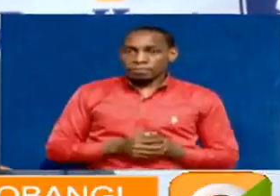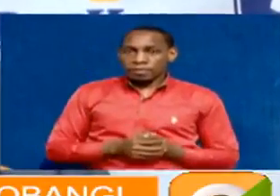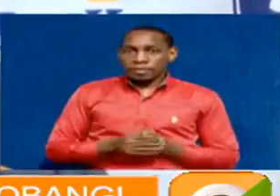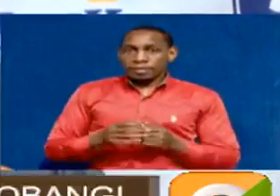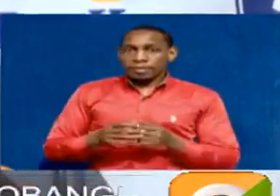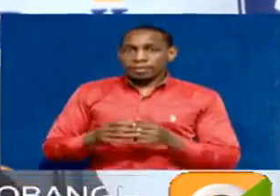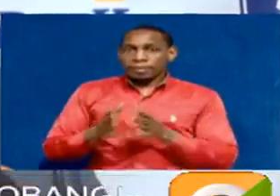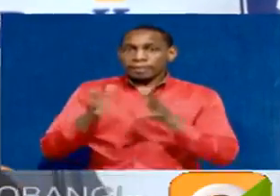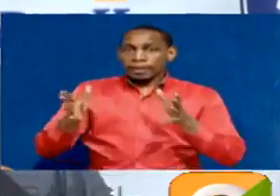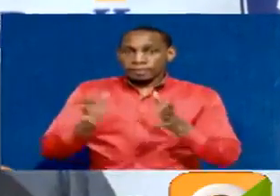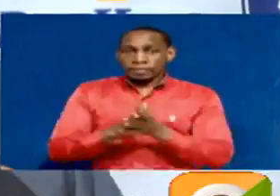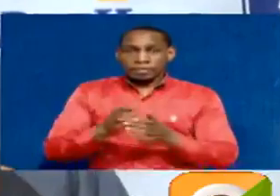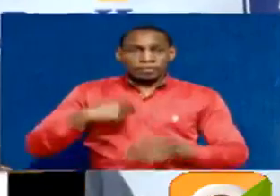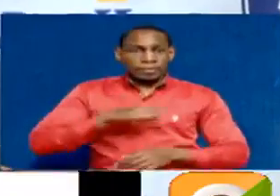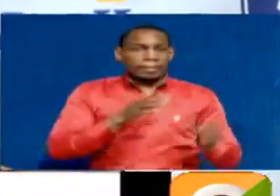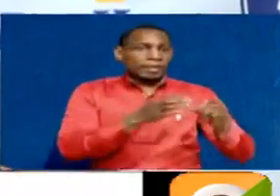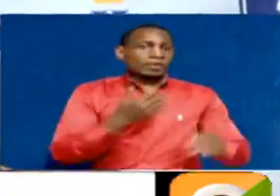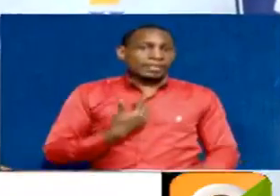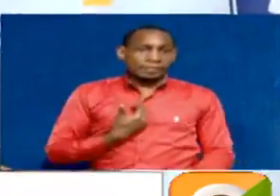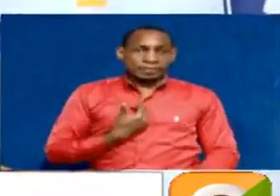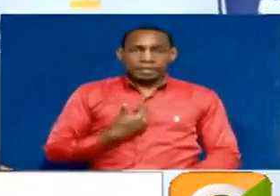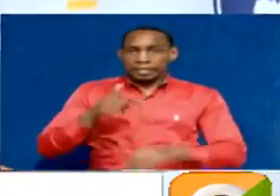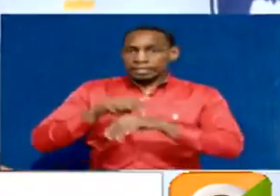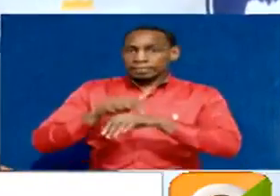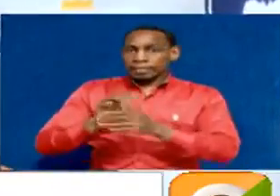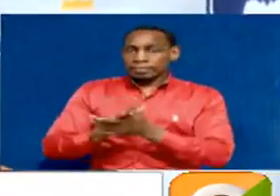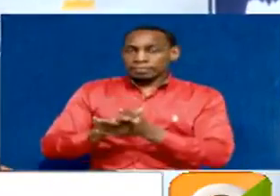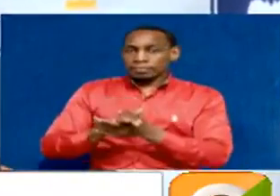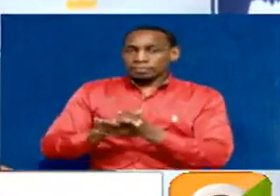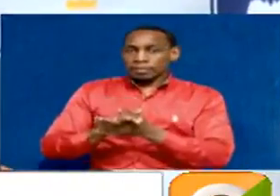they had the majority, we had the minority. So the moment